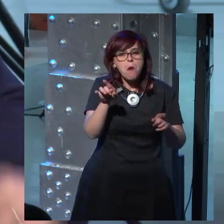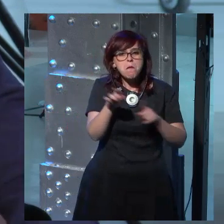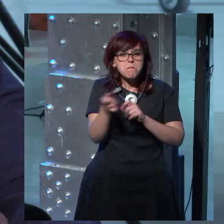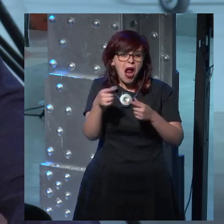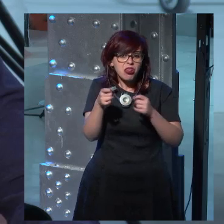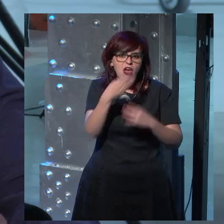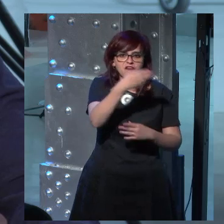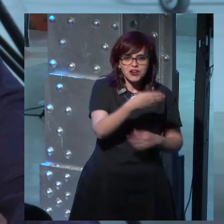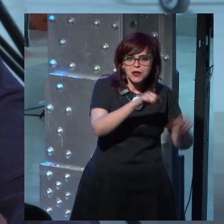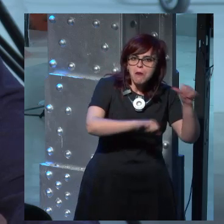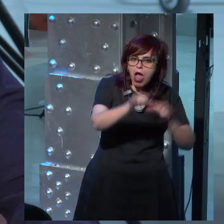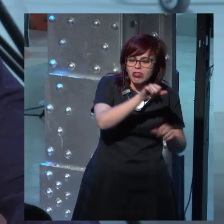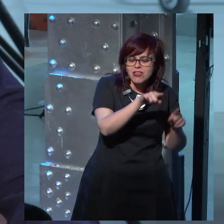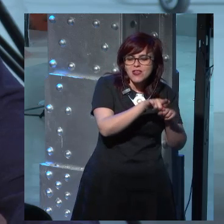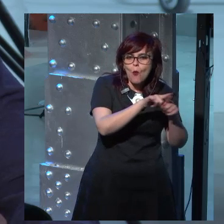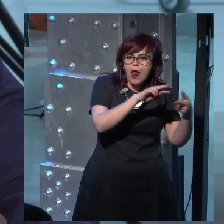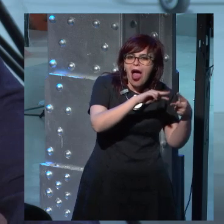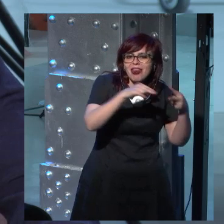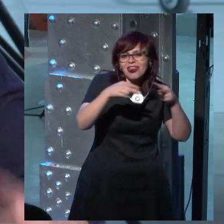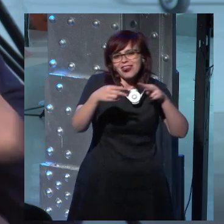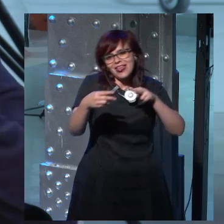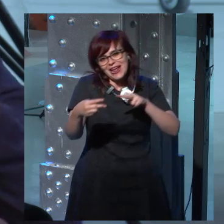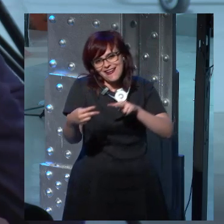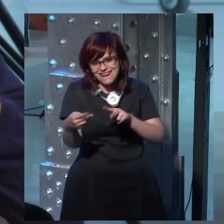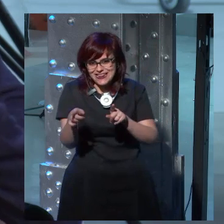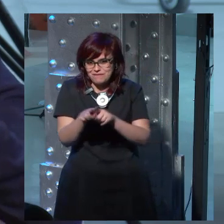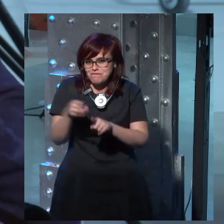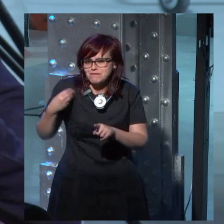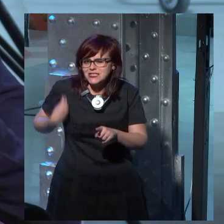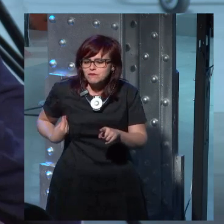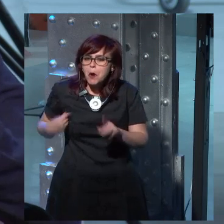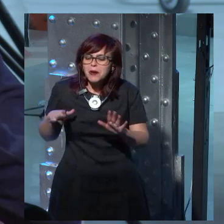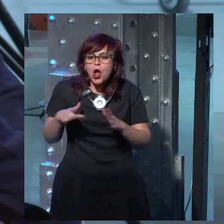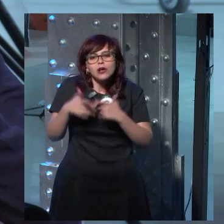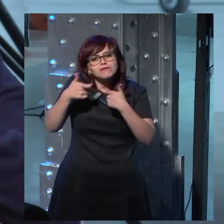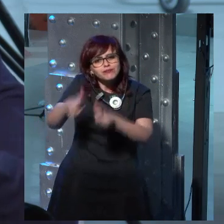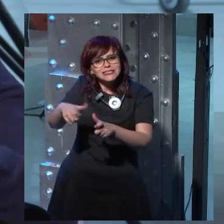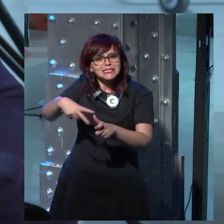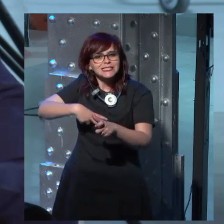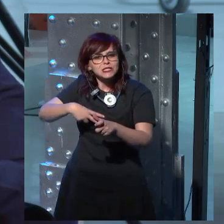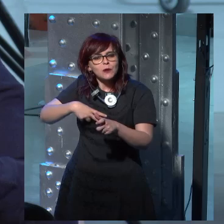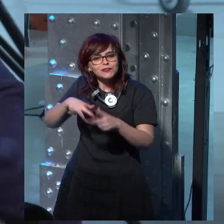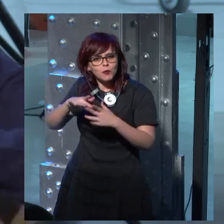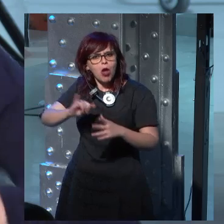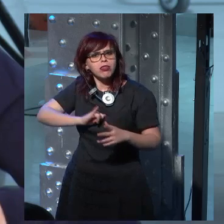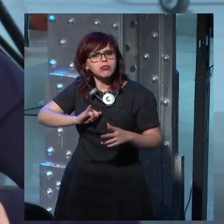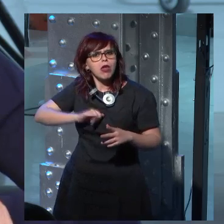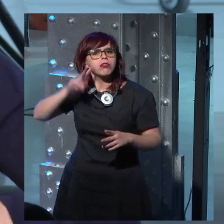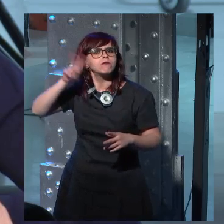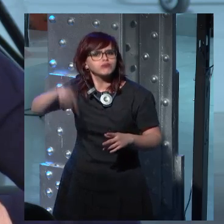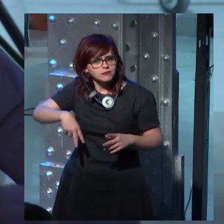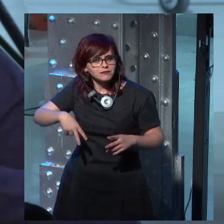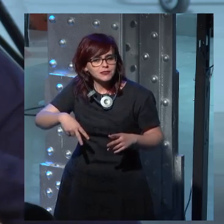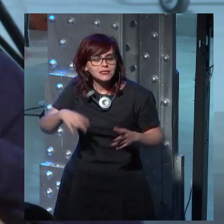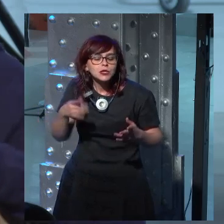also is its own show. And I don't think our show could have existed without